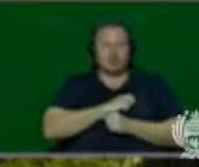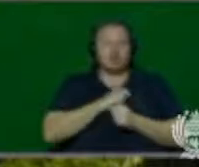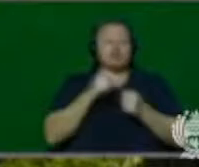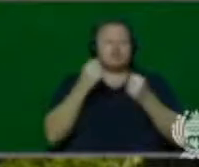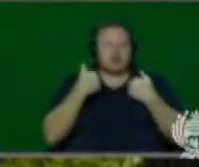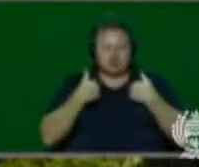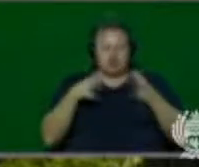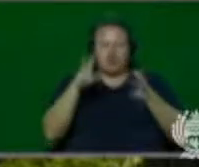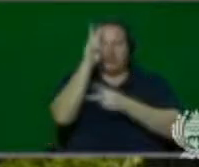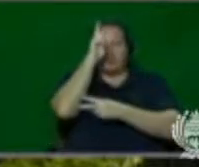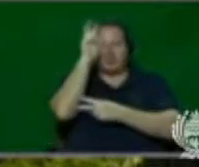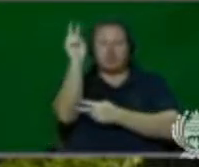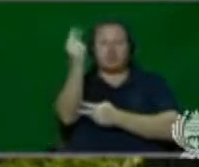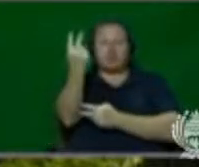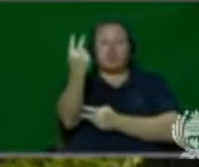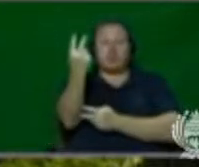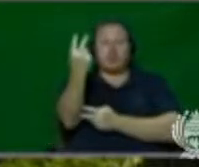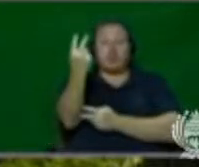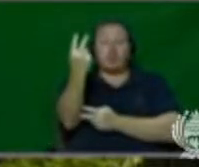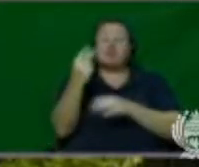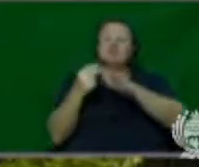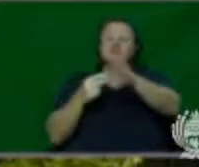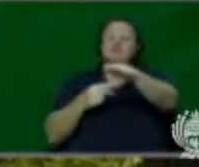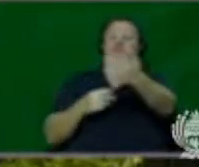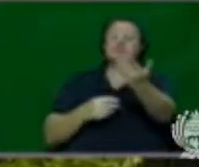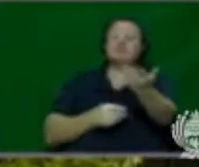2. Oh, yes, sir?